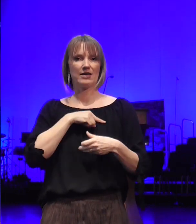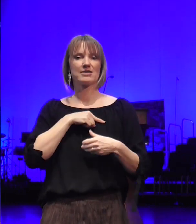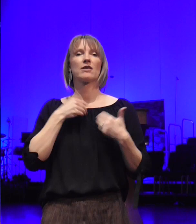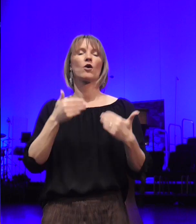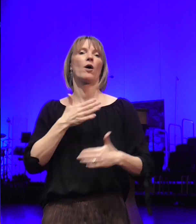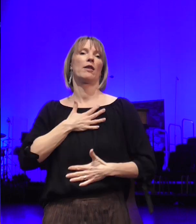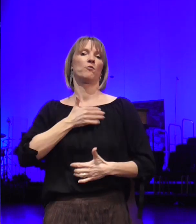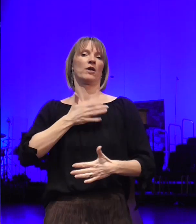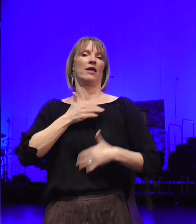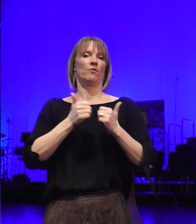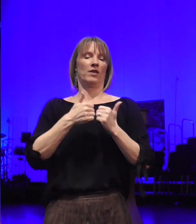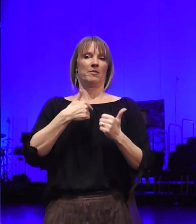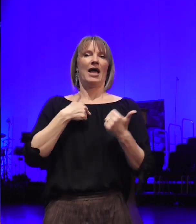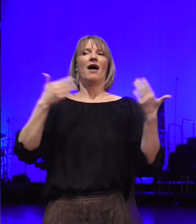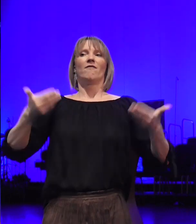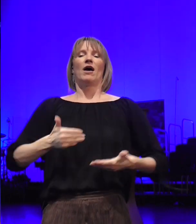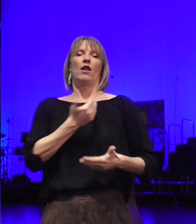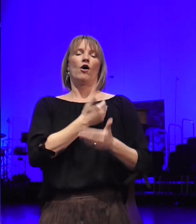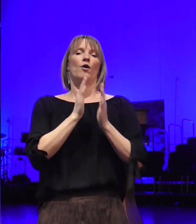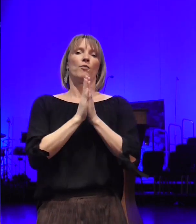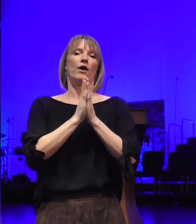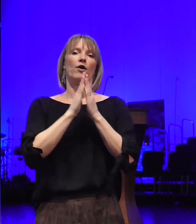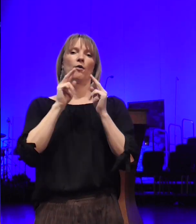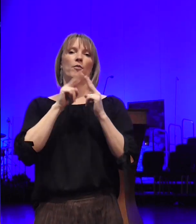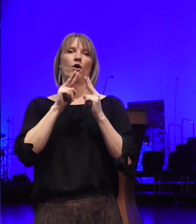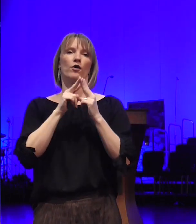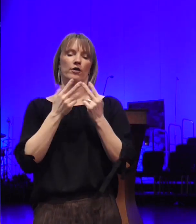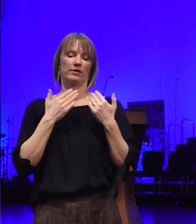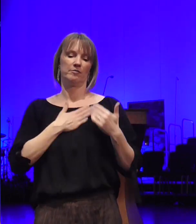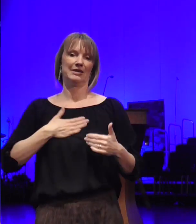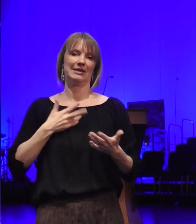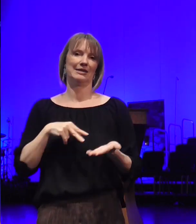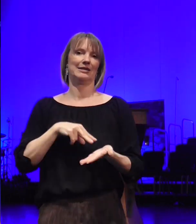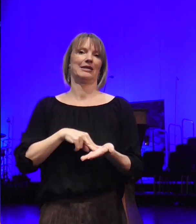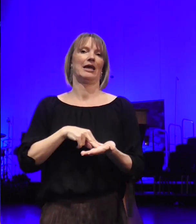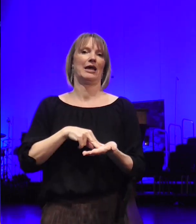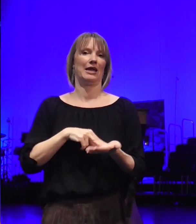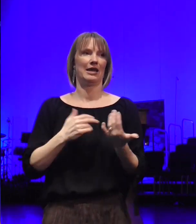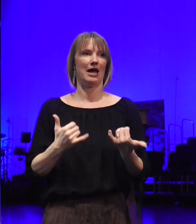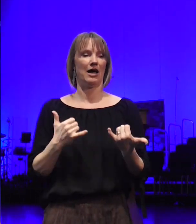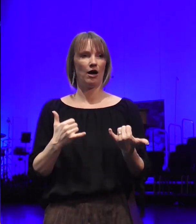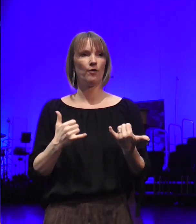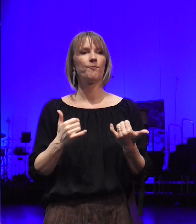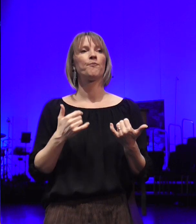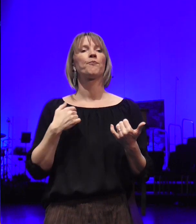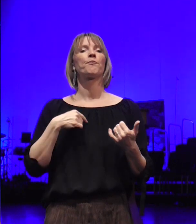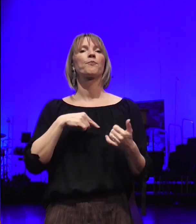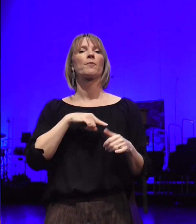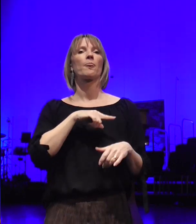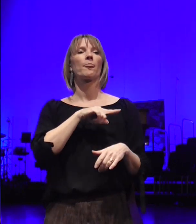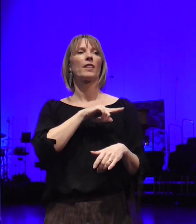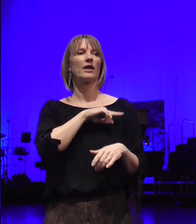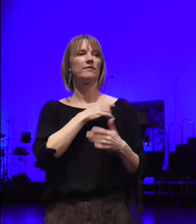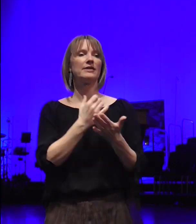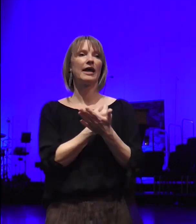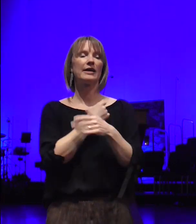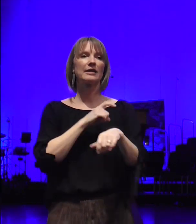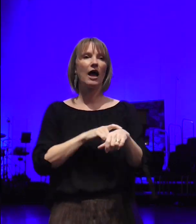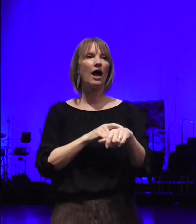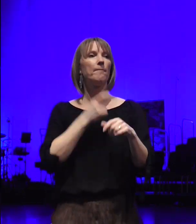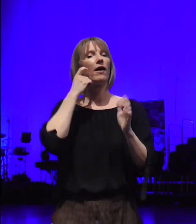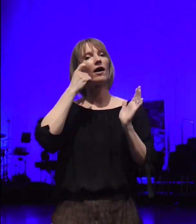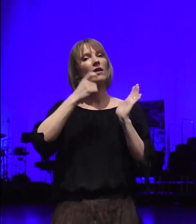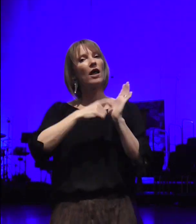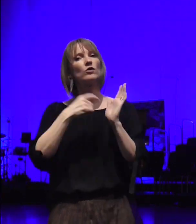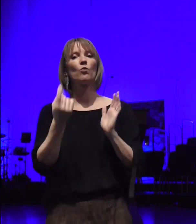with me and let us pray. I invite our practitioner prayer partners to stand with me now as we take this time to